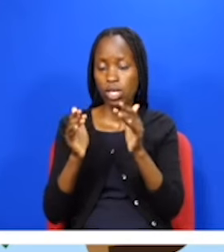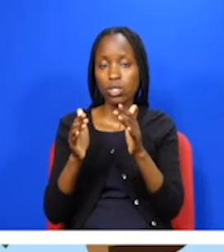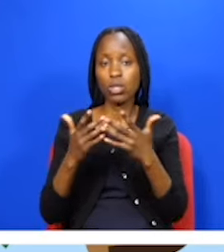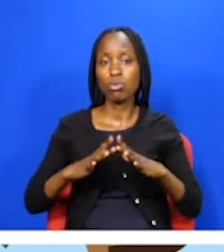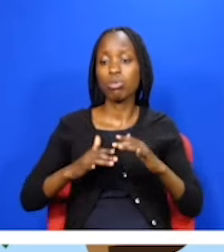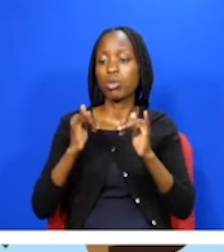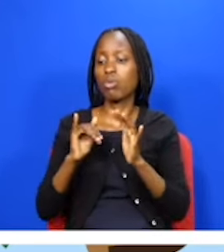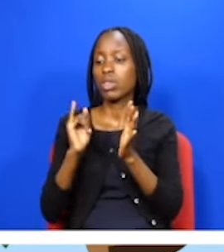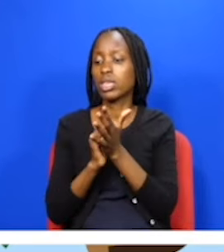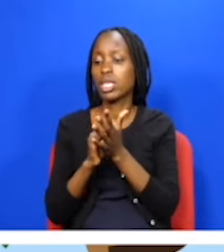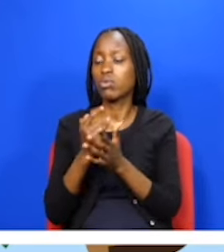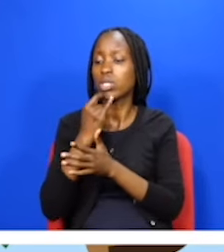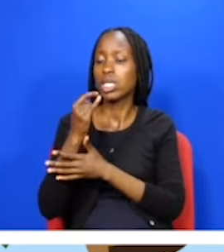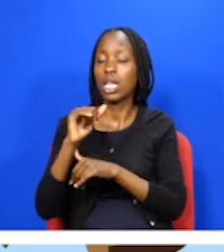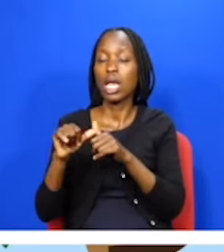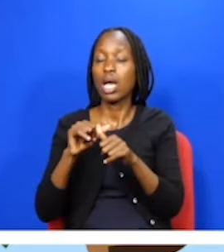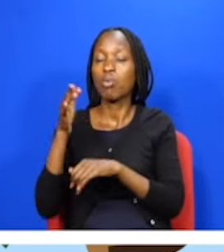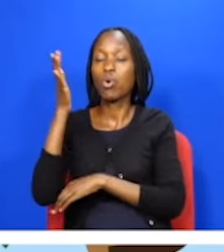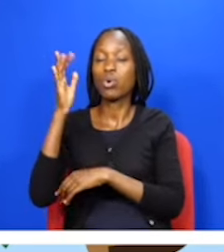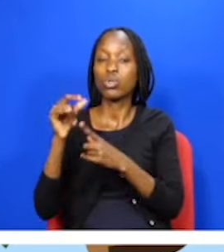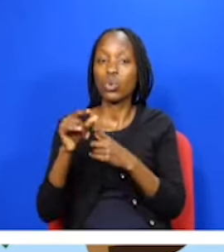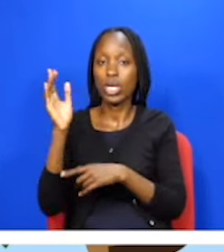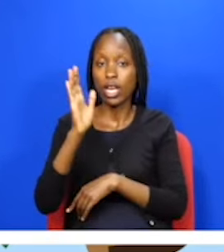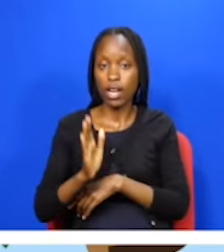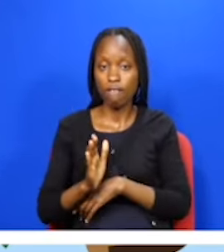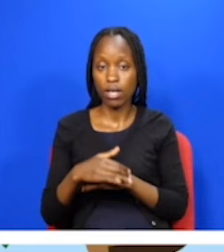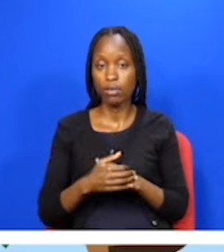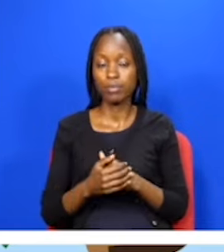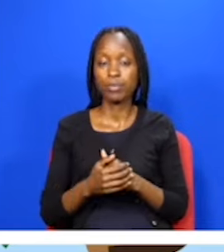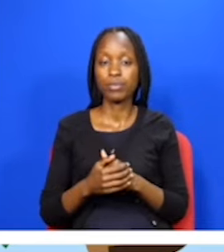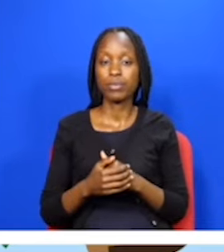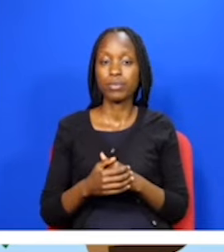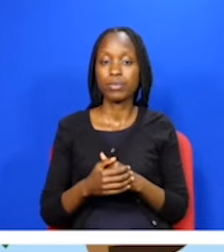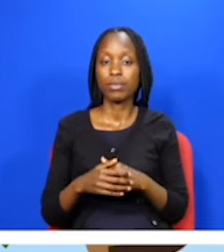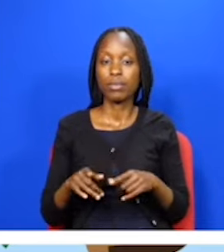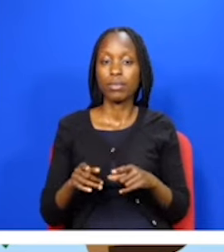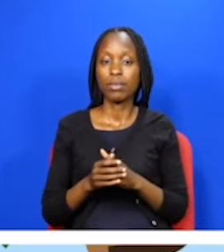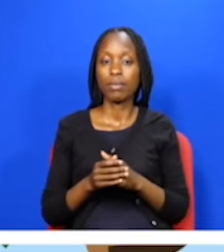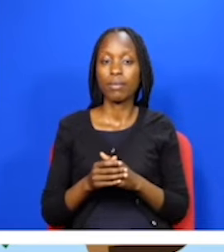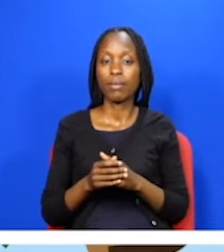the word of God, or we never shared the gospel of Christ with, and that is all about